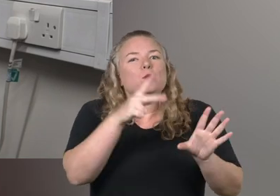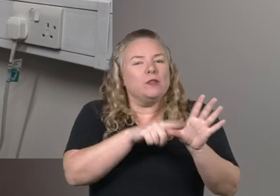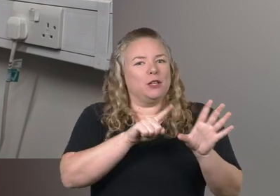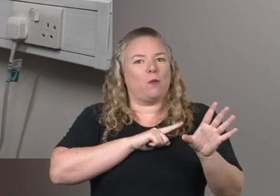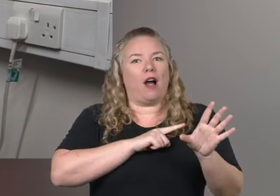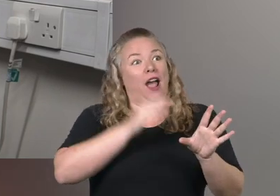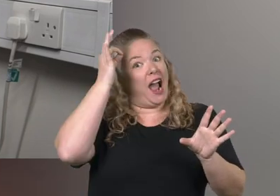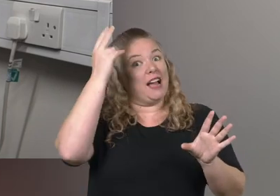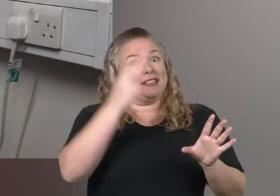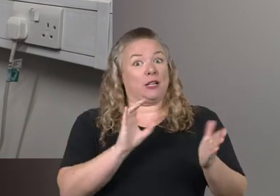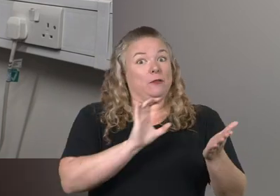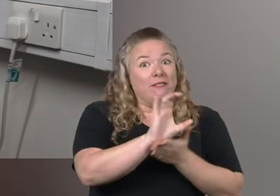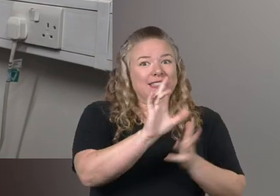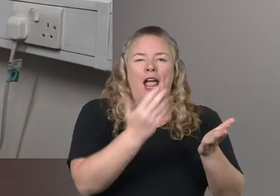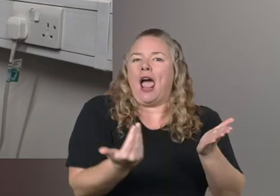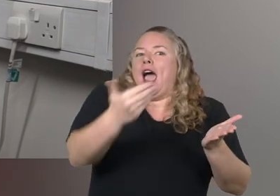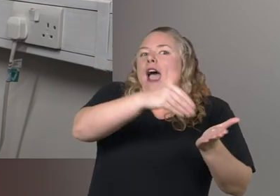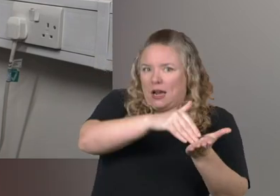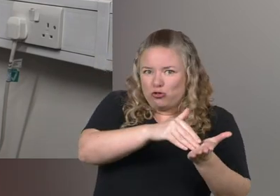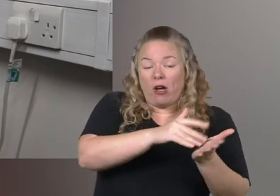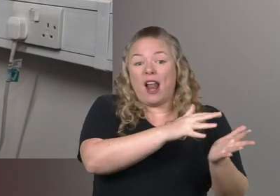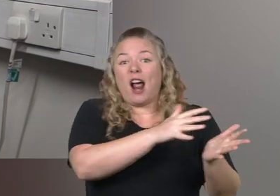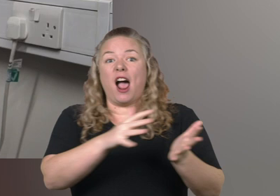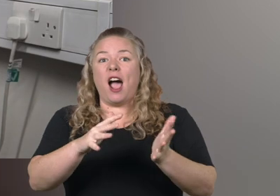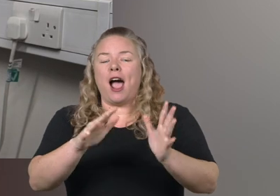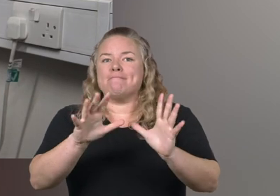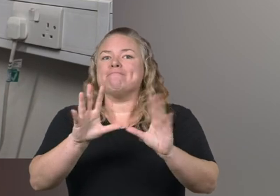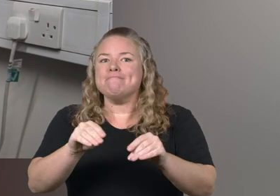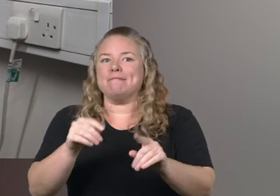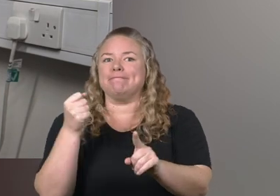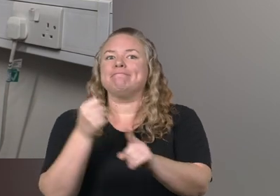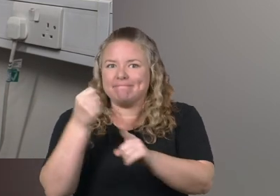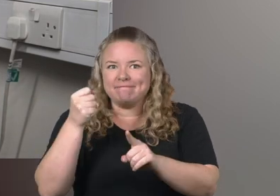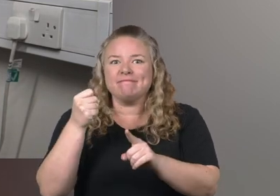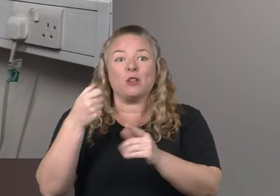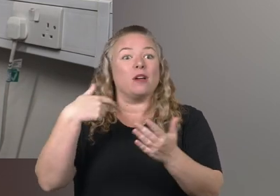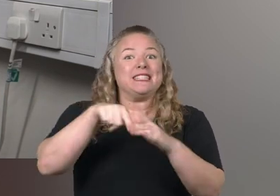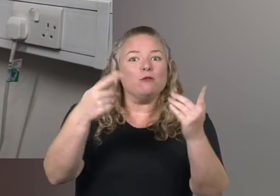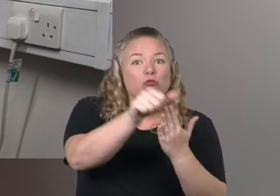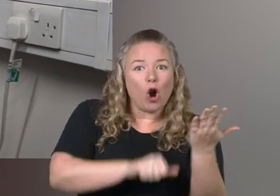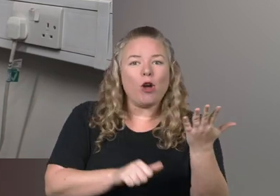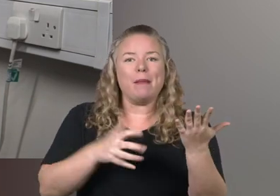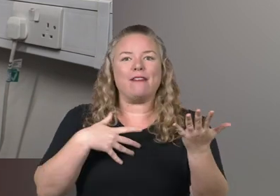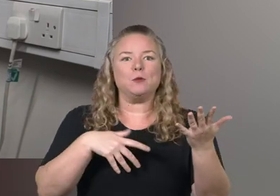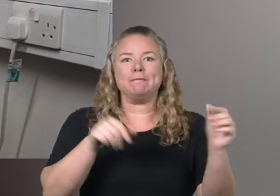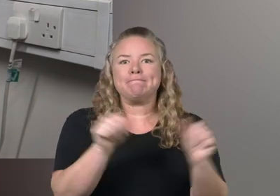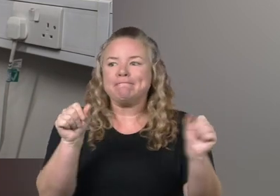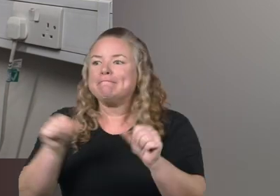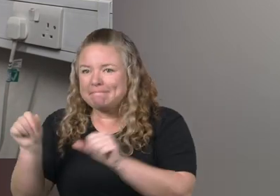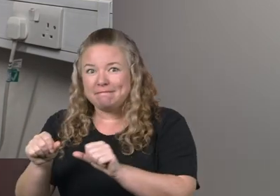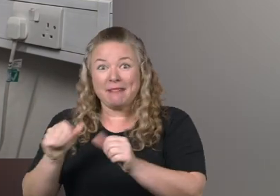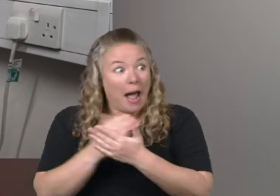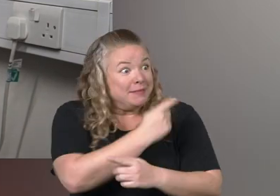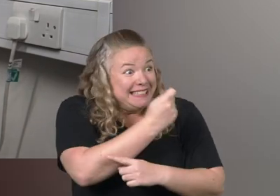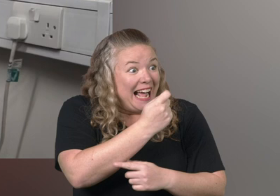couple of years with an enhanced outcomes of funding, which then stopped. So we had to, you know, just